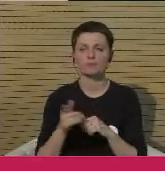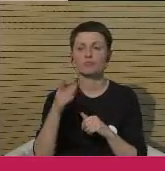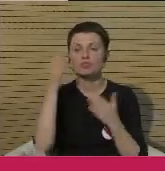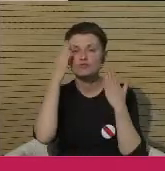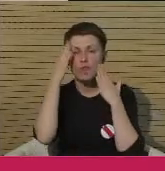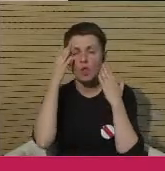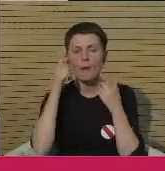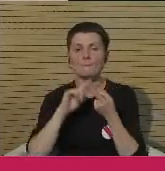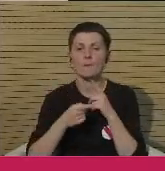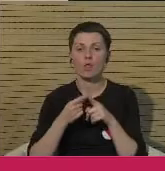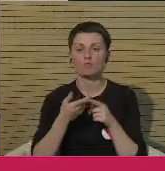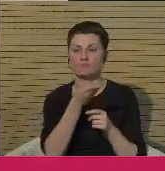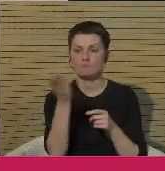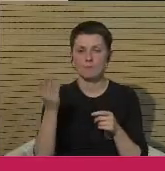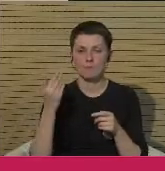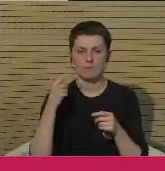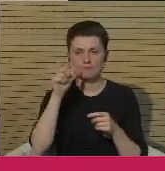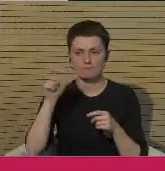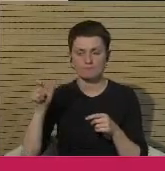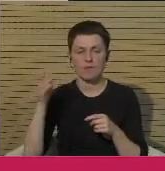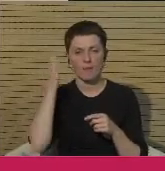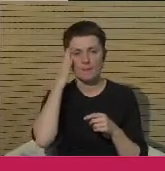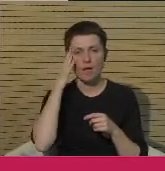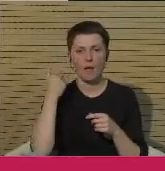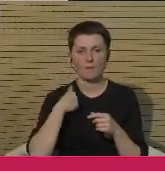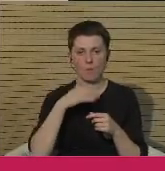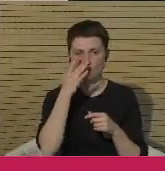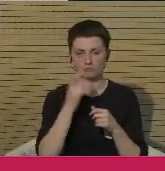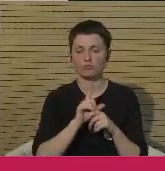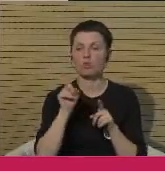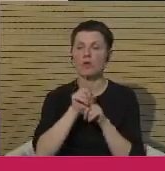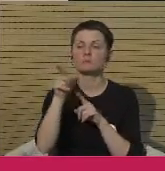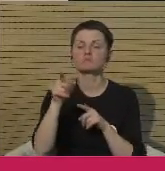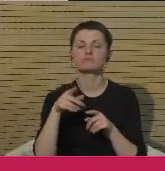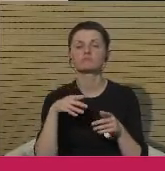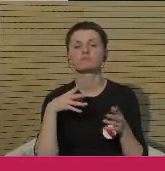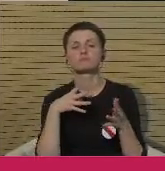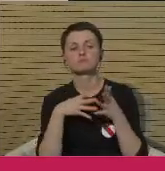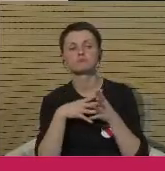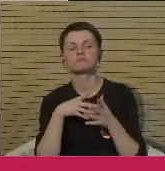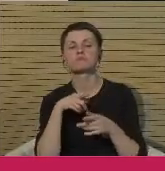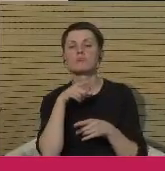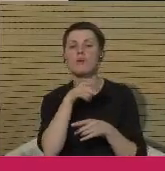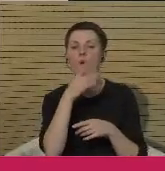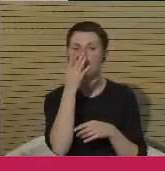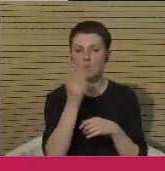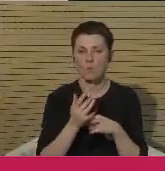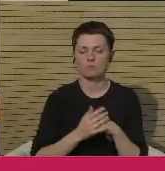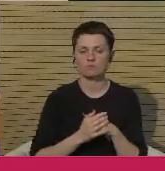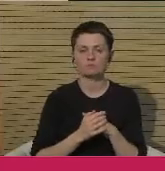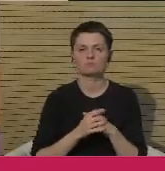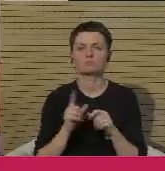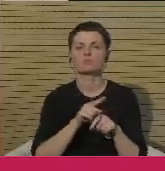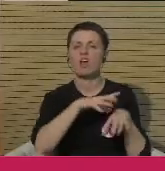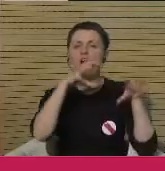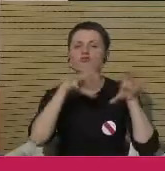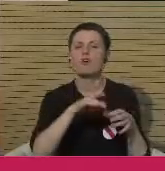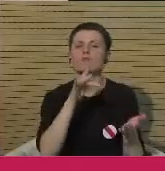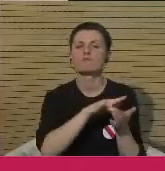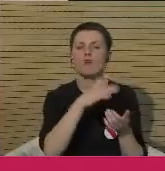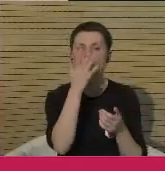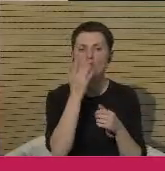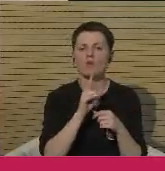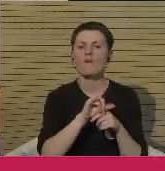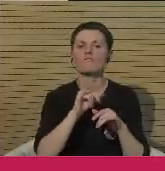in these last 3 months, we witness a huge change, a transformation in political thinking